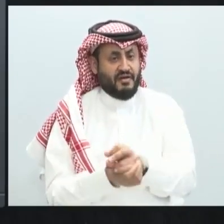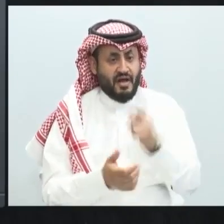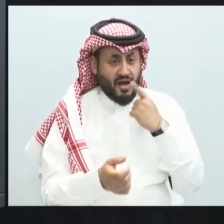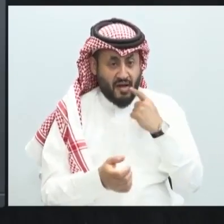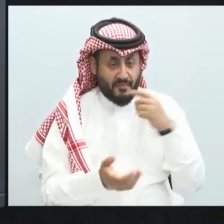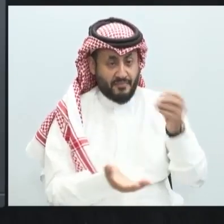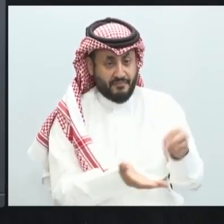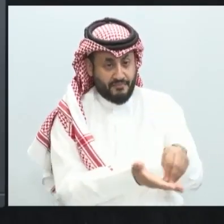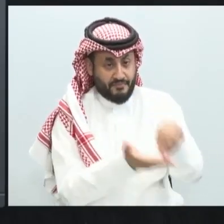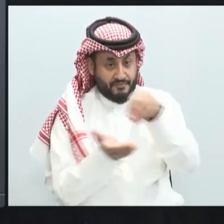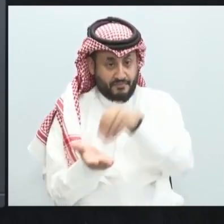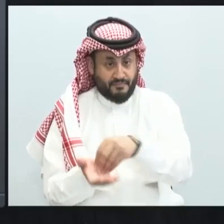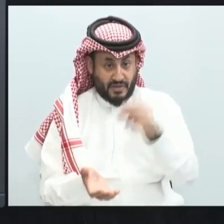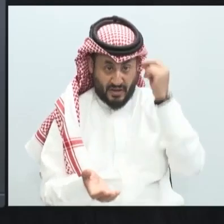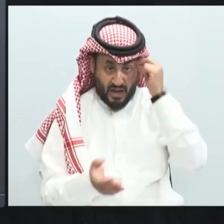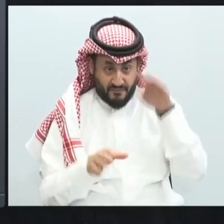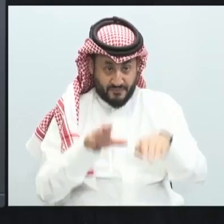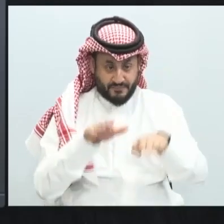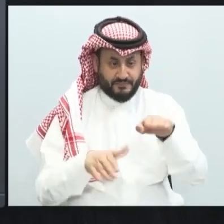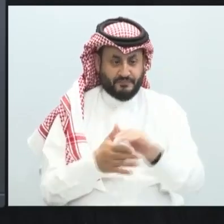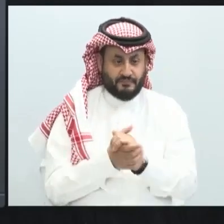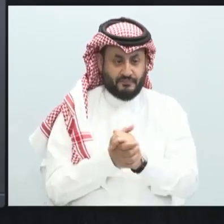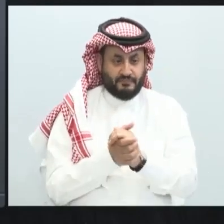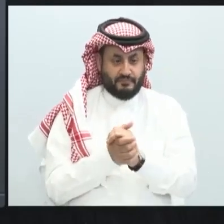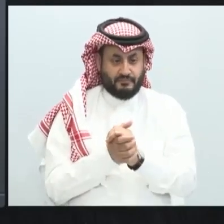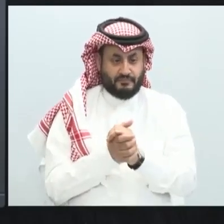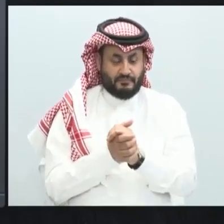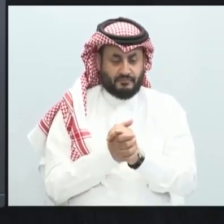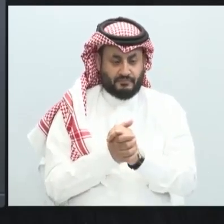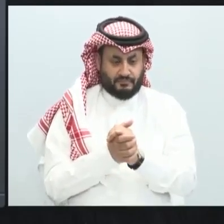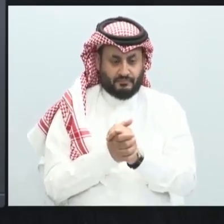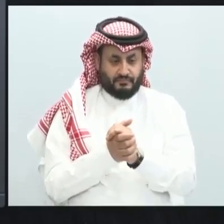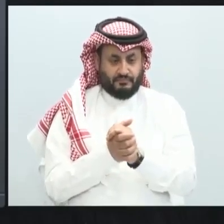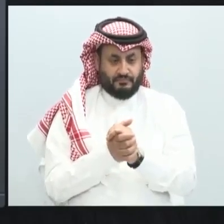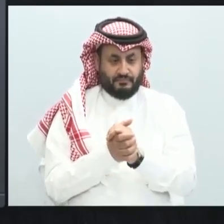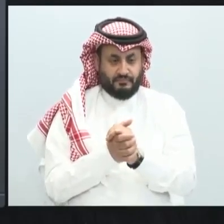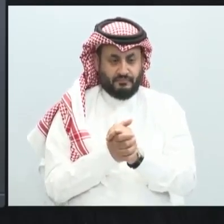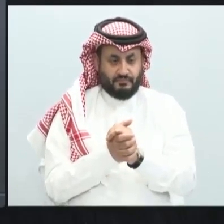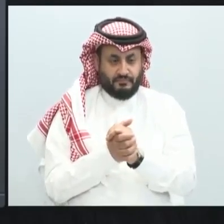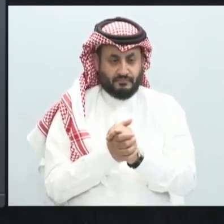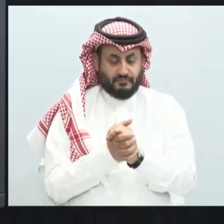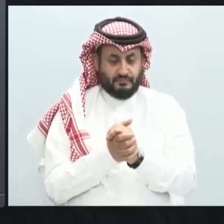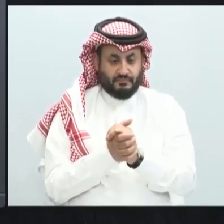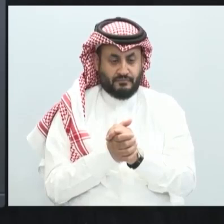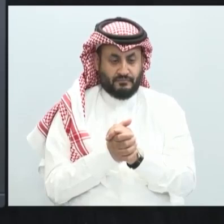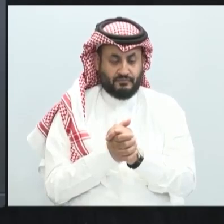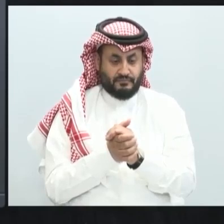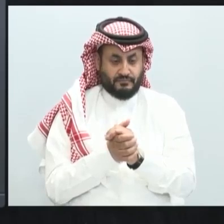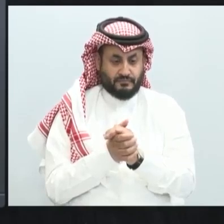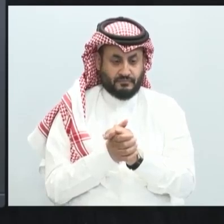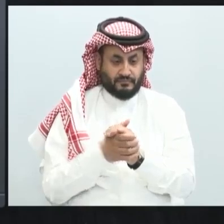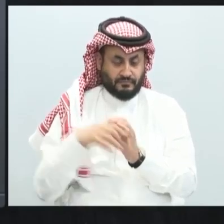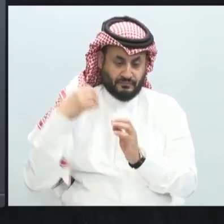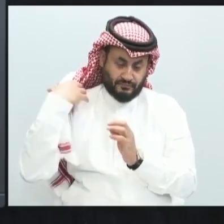going to talk about our plans in the future. So here, going to is actually